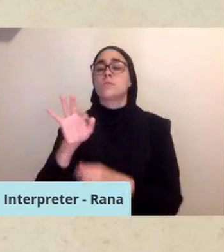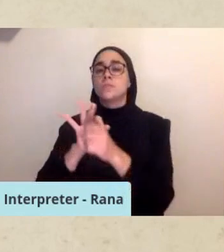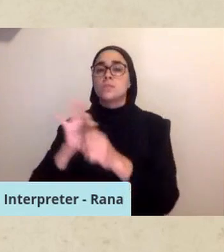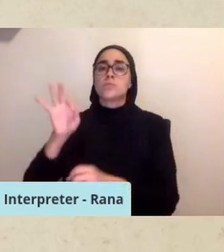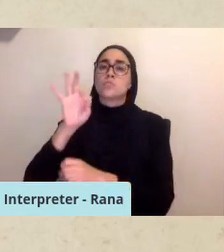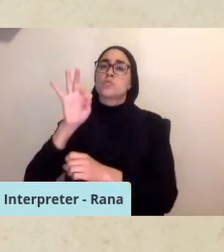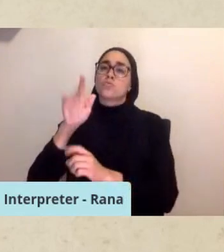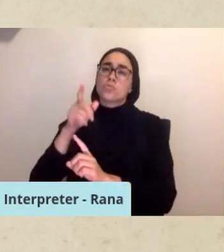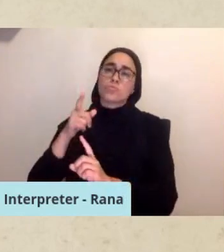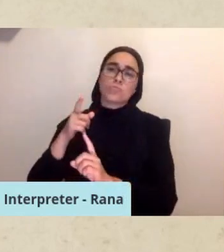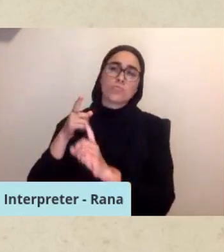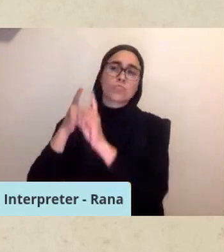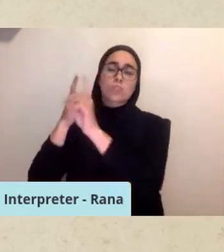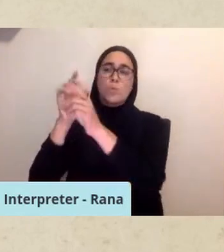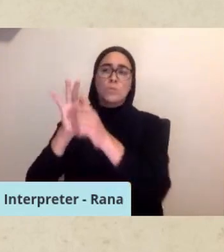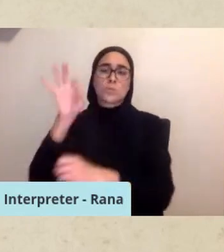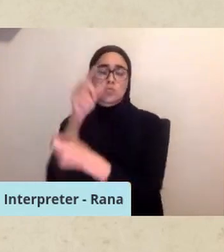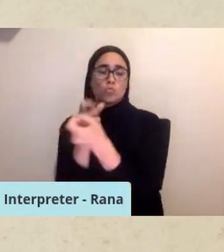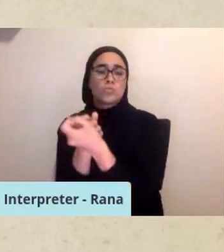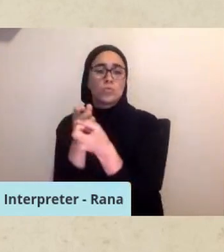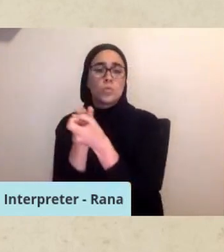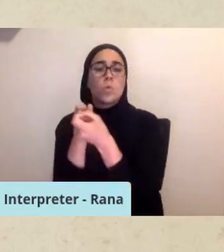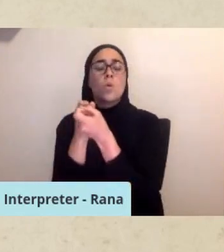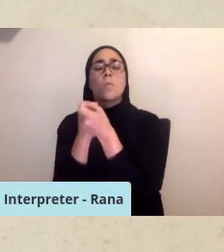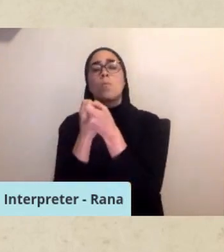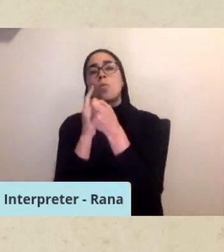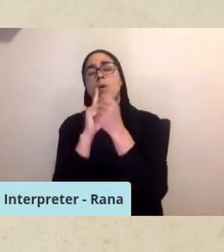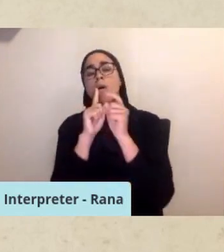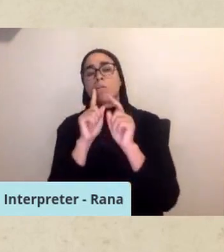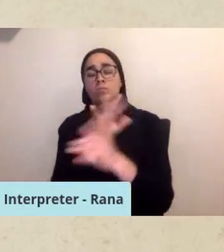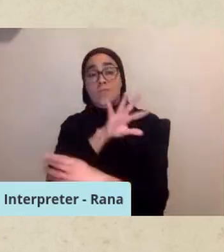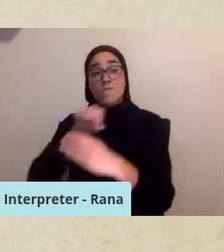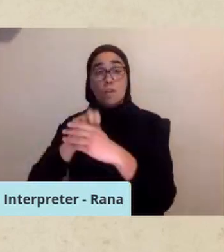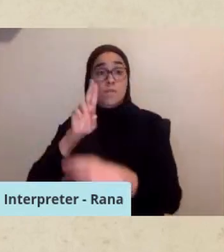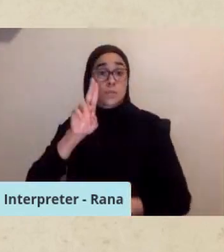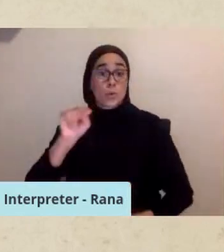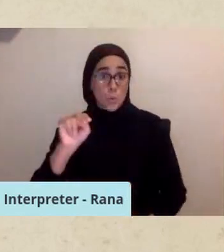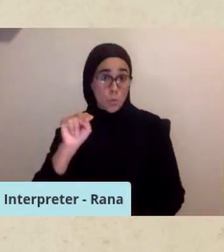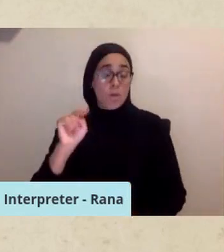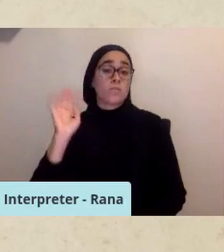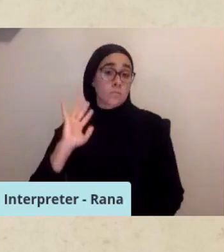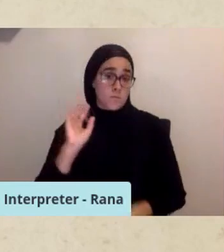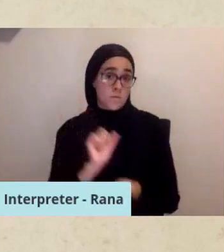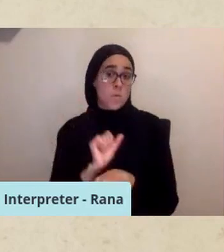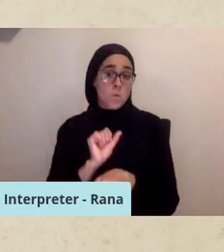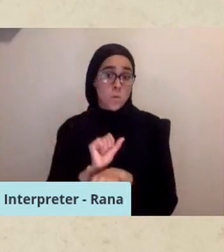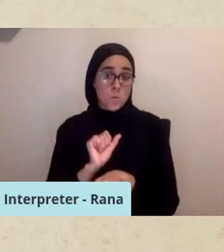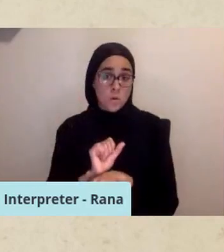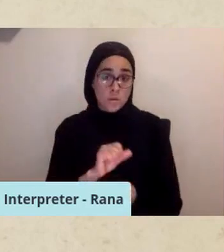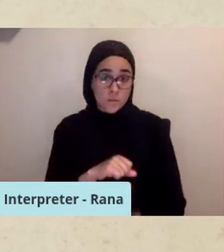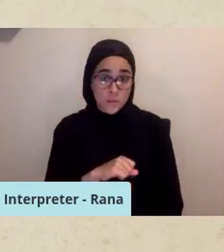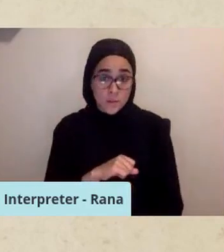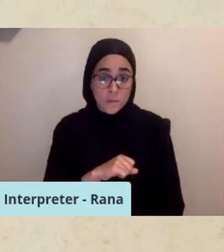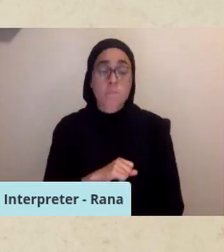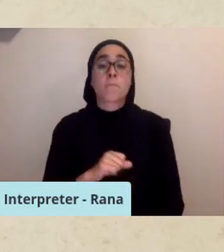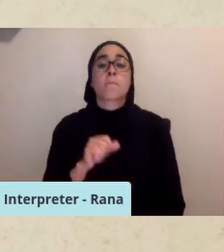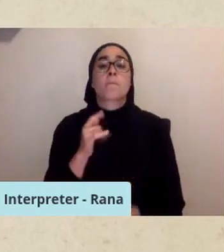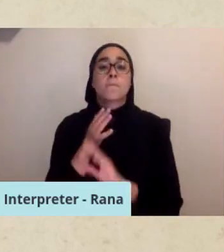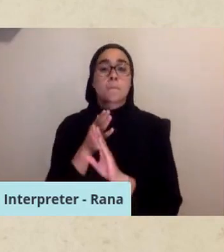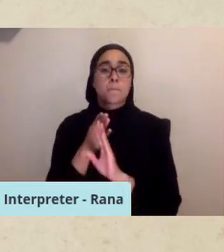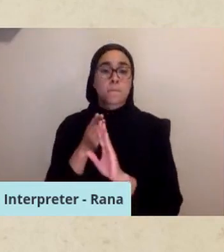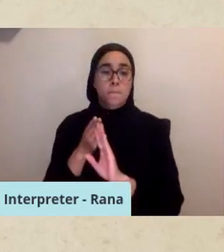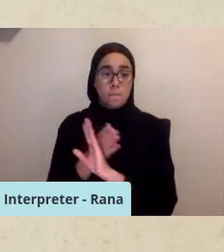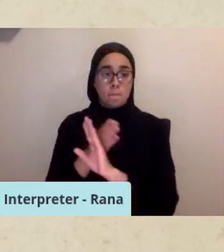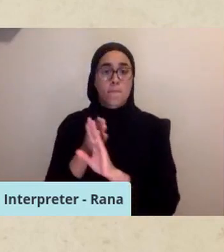calling, is a natural continuum of the ideals of the United Nations, where she worked previously. A former board member of the Association of